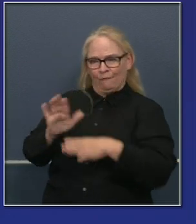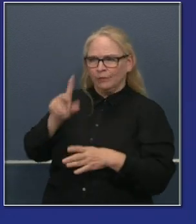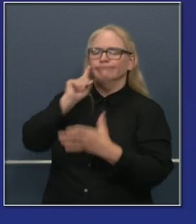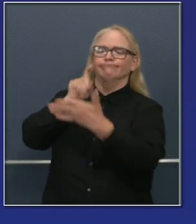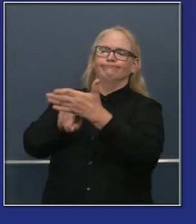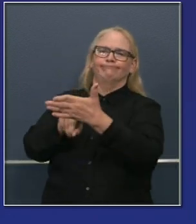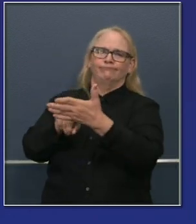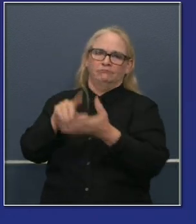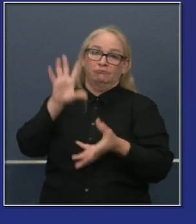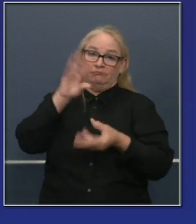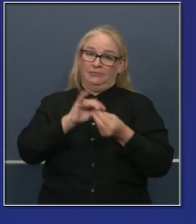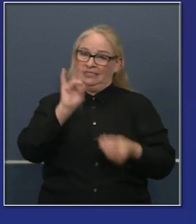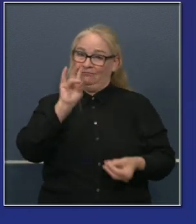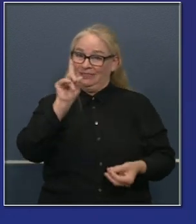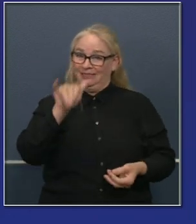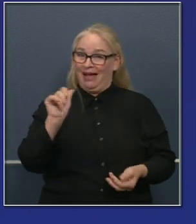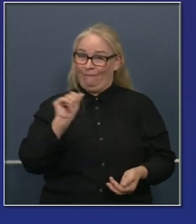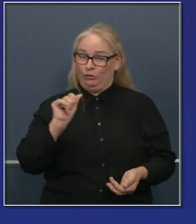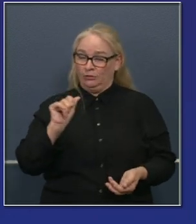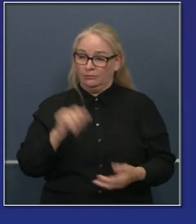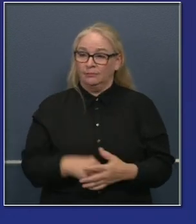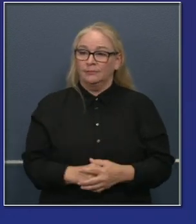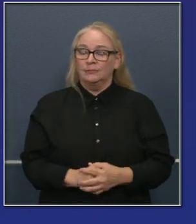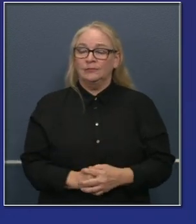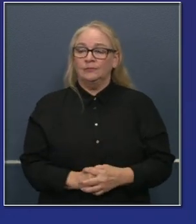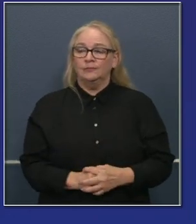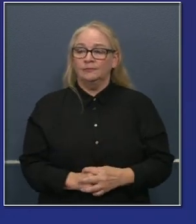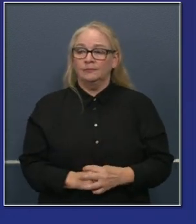of cases that are positive. By the way, we tested